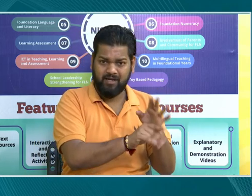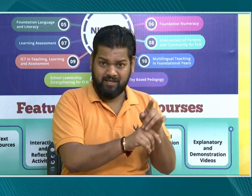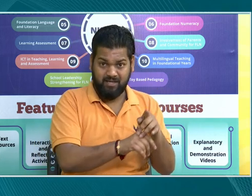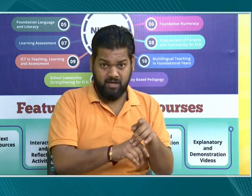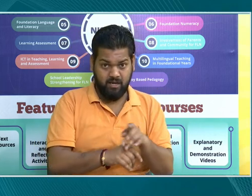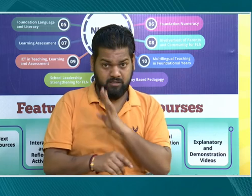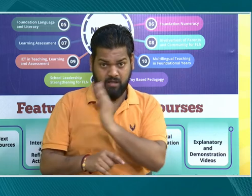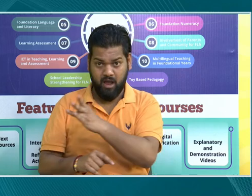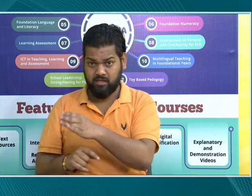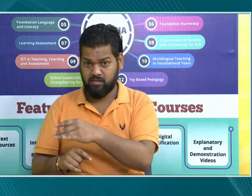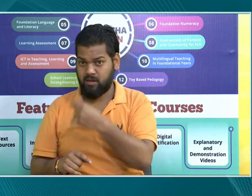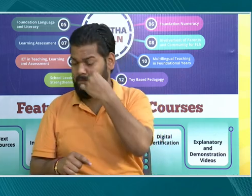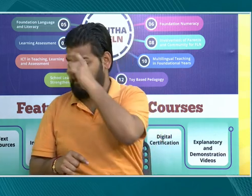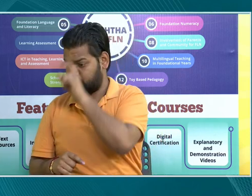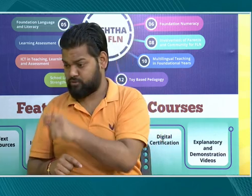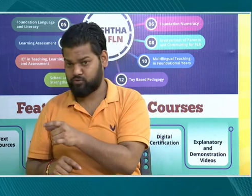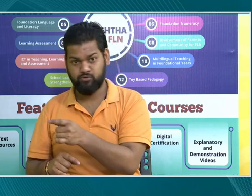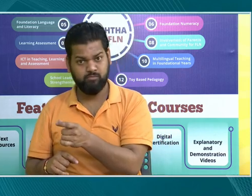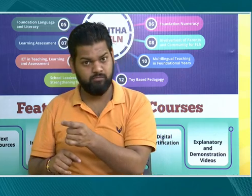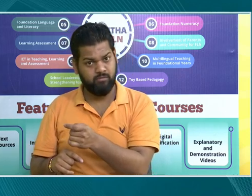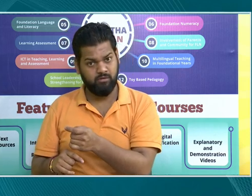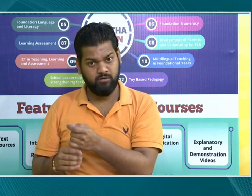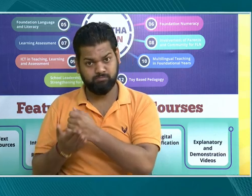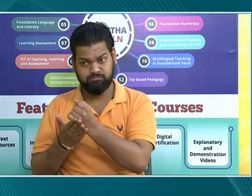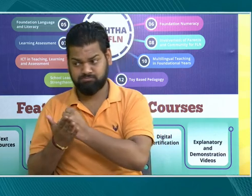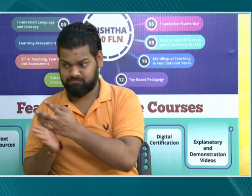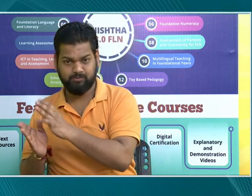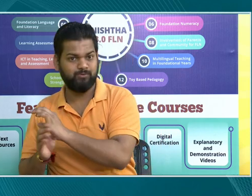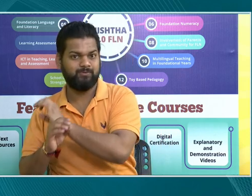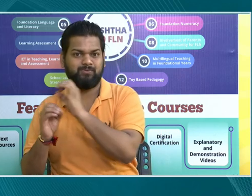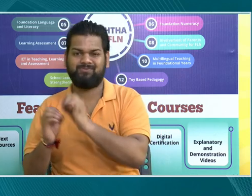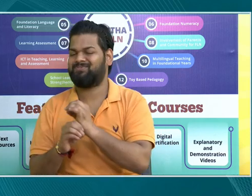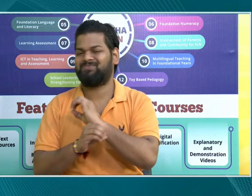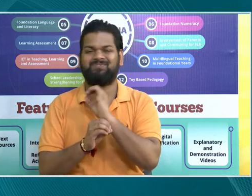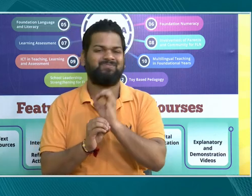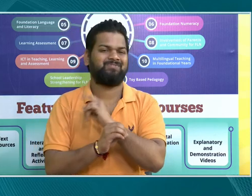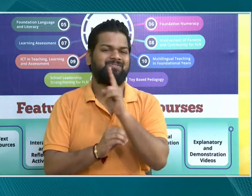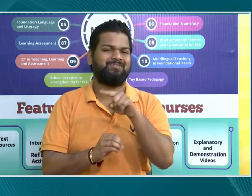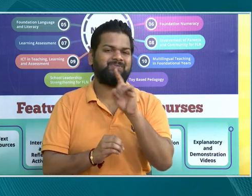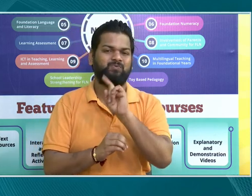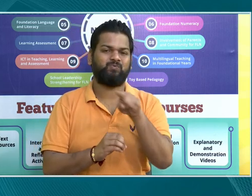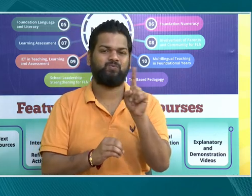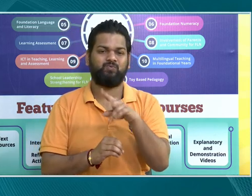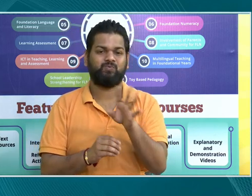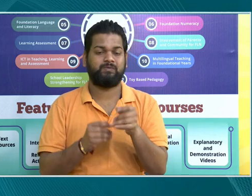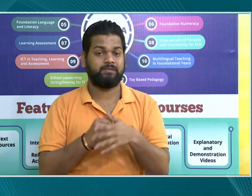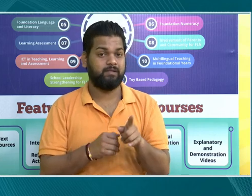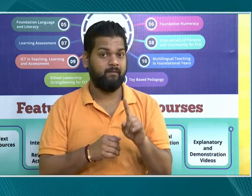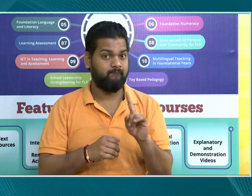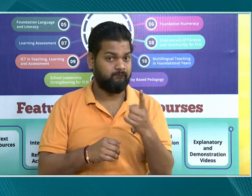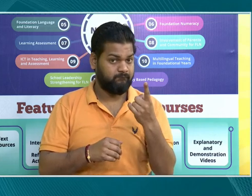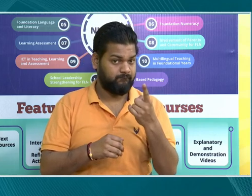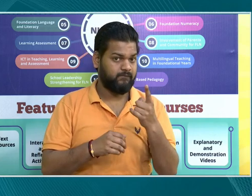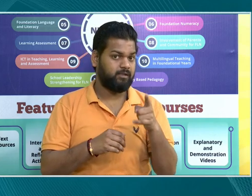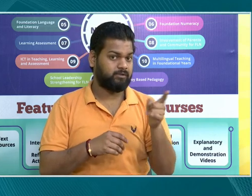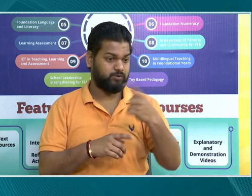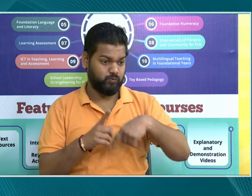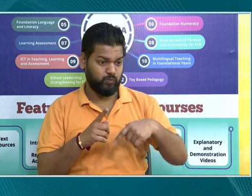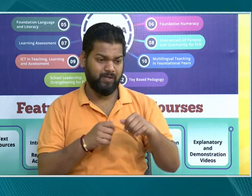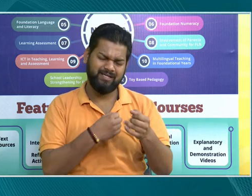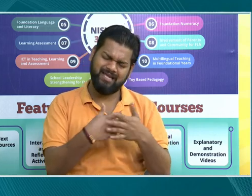it. Generally, it is said that they try their new medicine or anything new, whatever they invent, on guinea pigs.